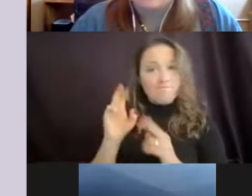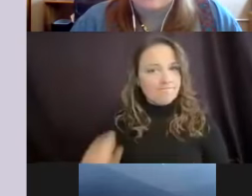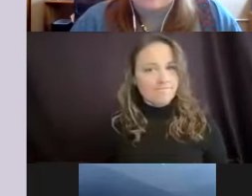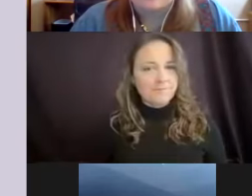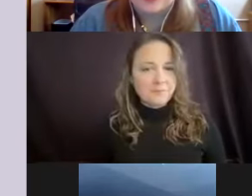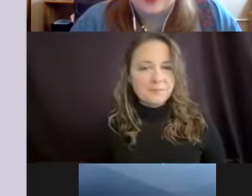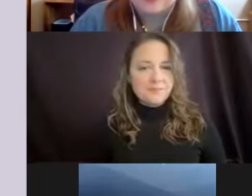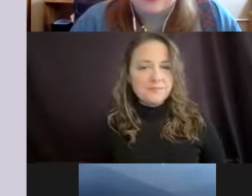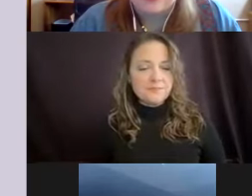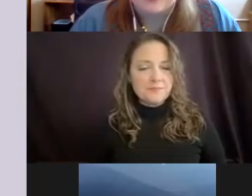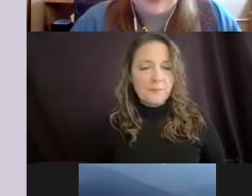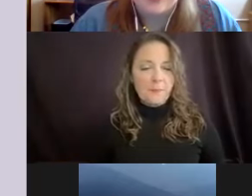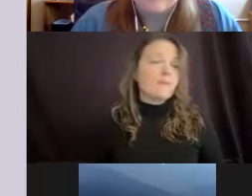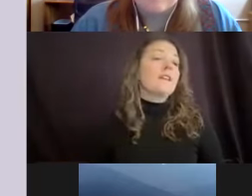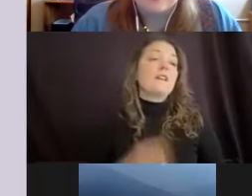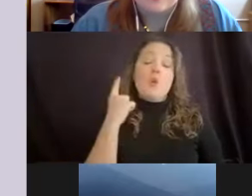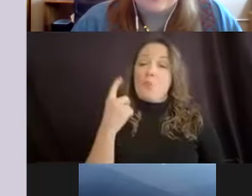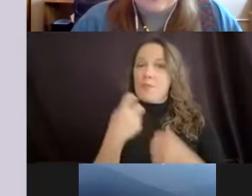One thing that's also really hard when